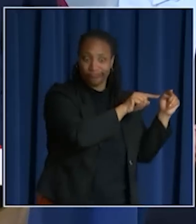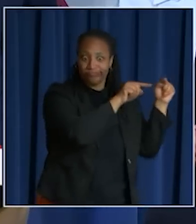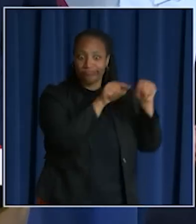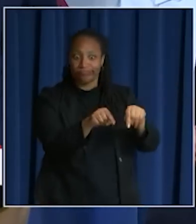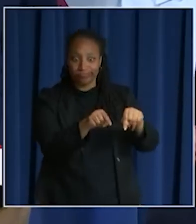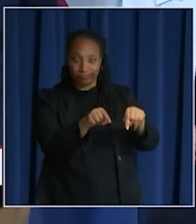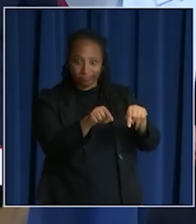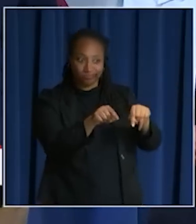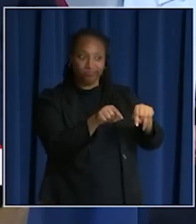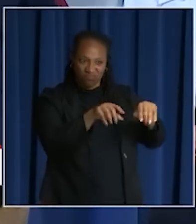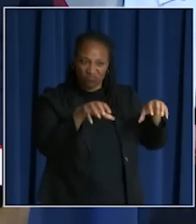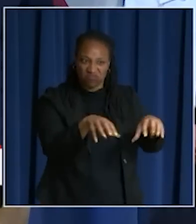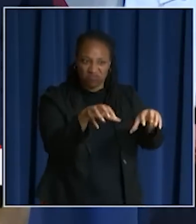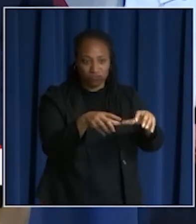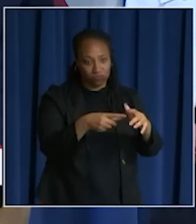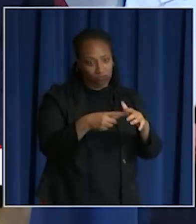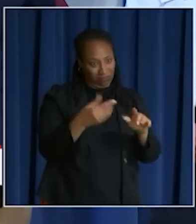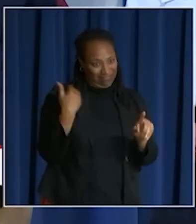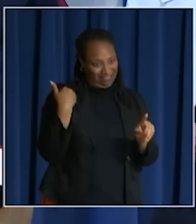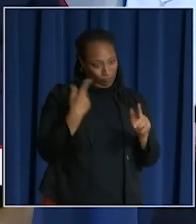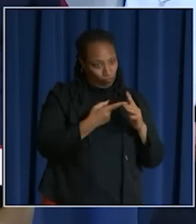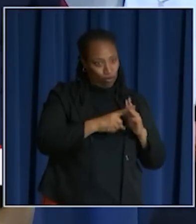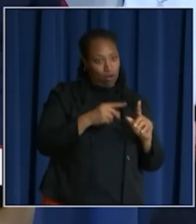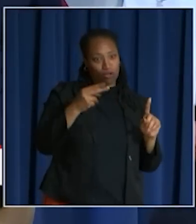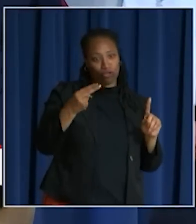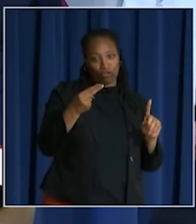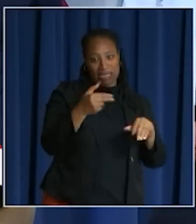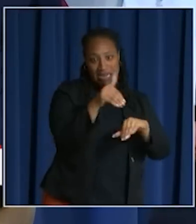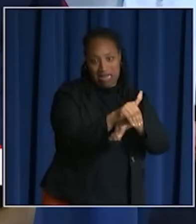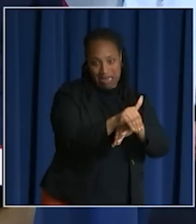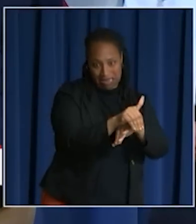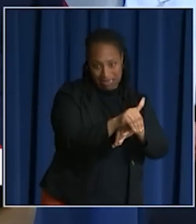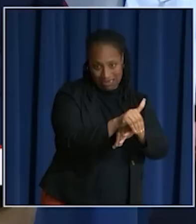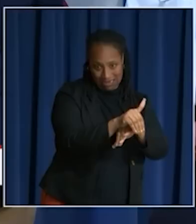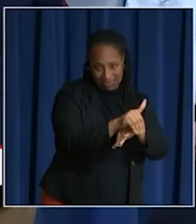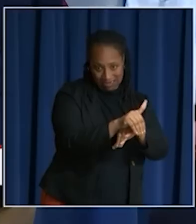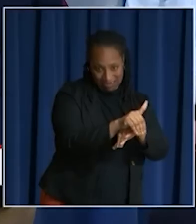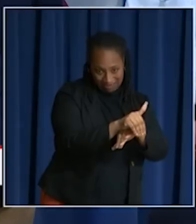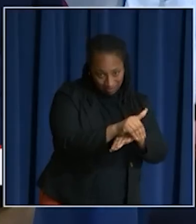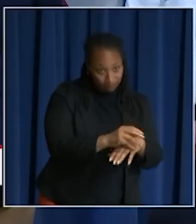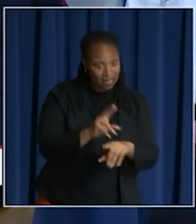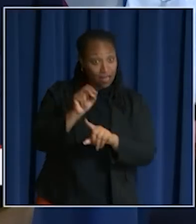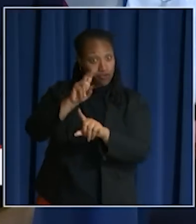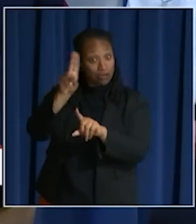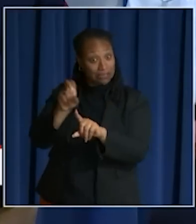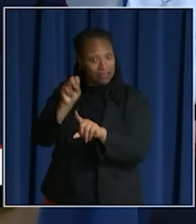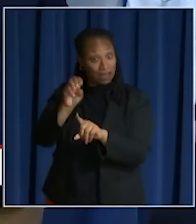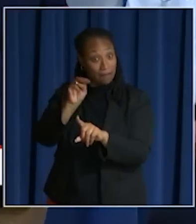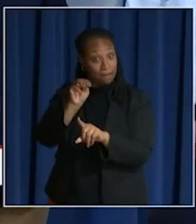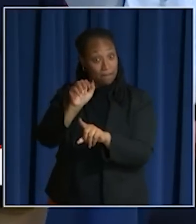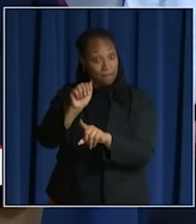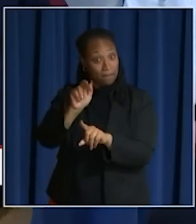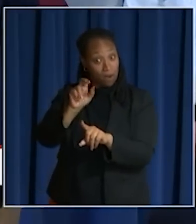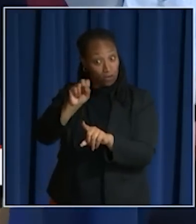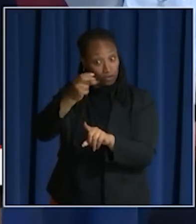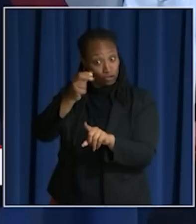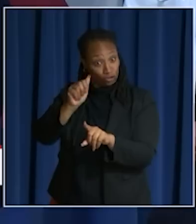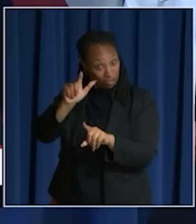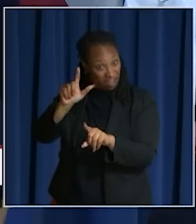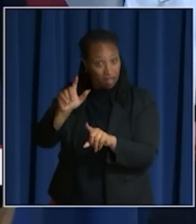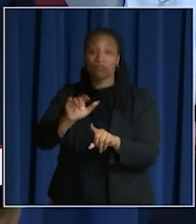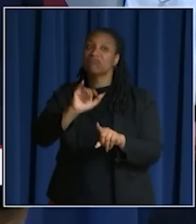has been at that point overseeing the operational component of how the federal resources will be allocated